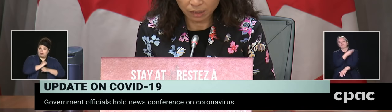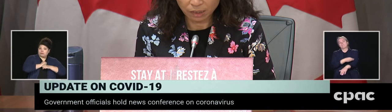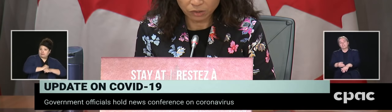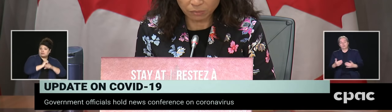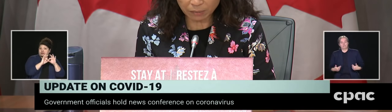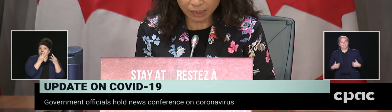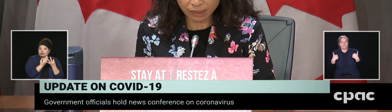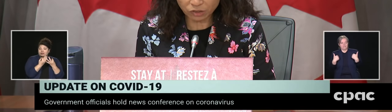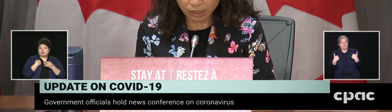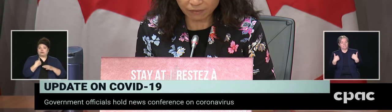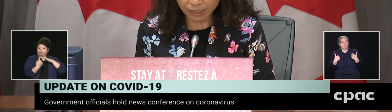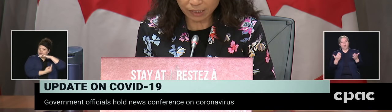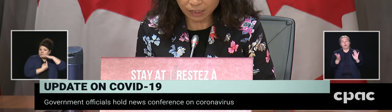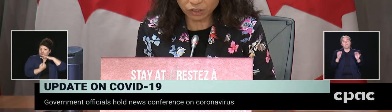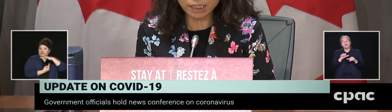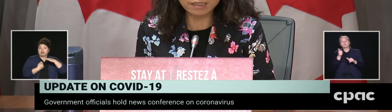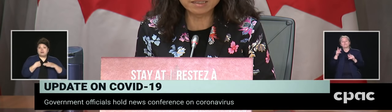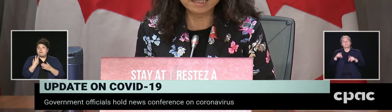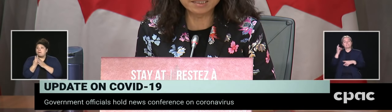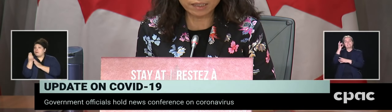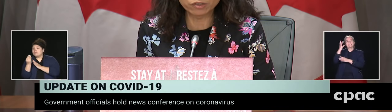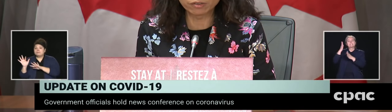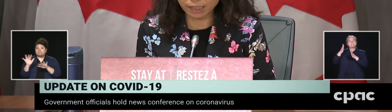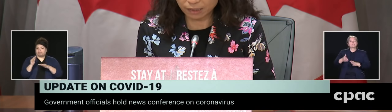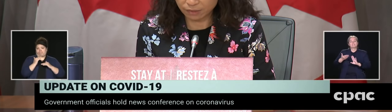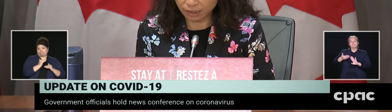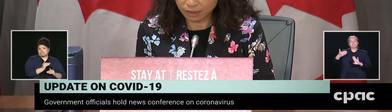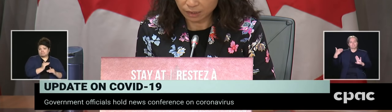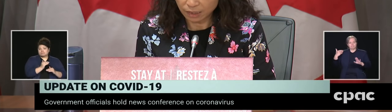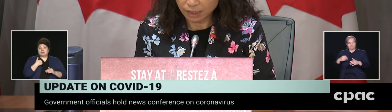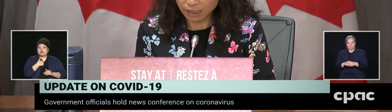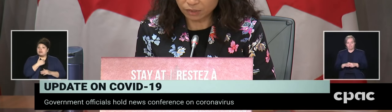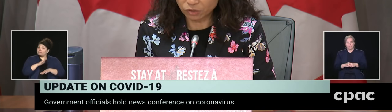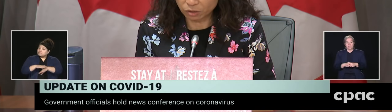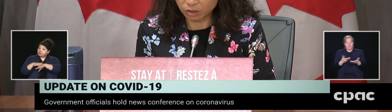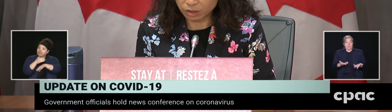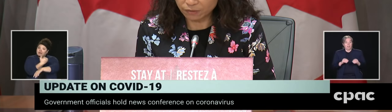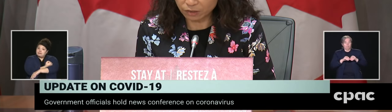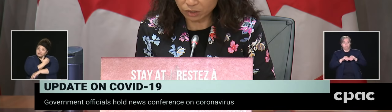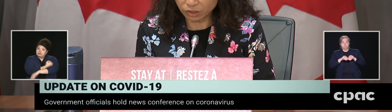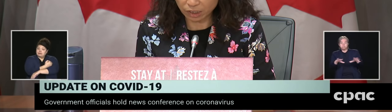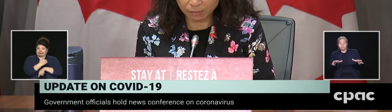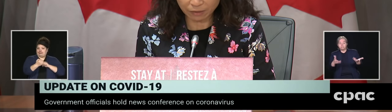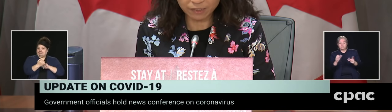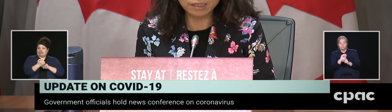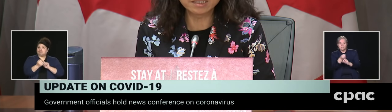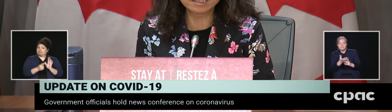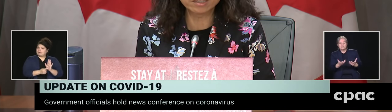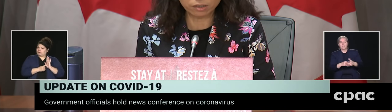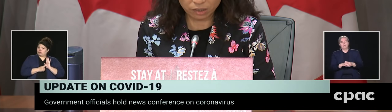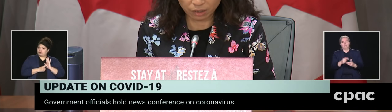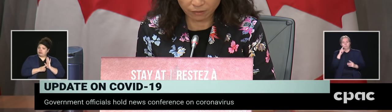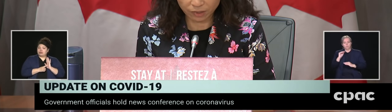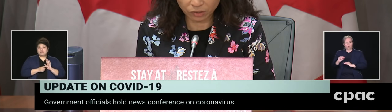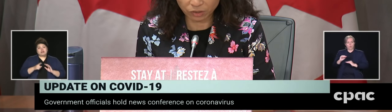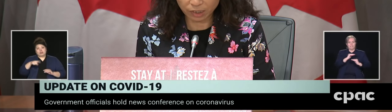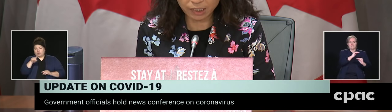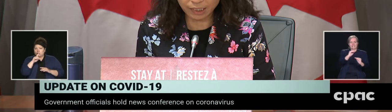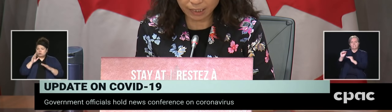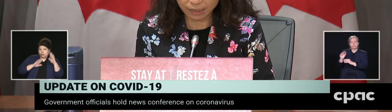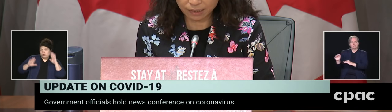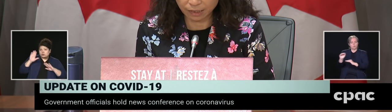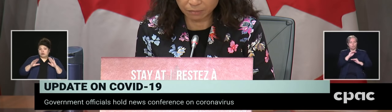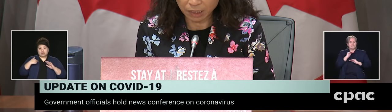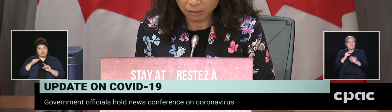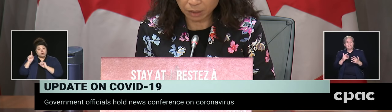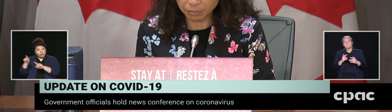only. So my message is that vaccination is an essential activity. It is normal to feel concerned about visiting a doctor's office or